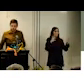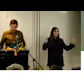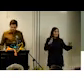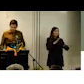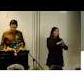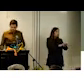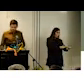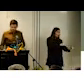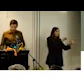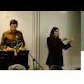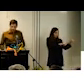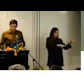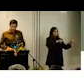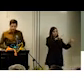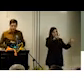slow waves.